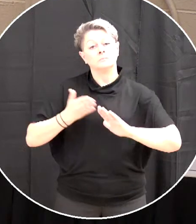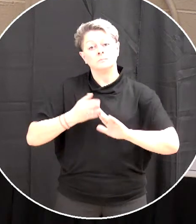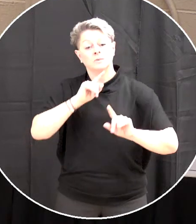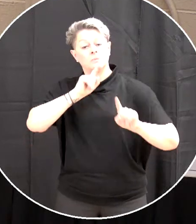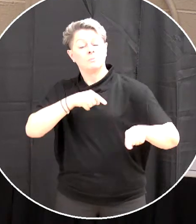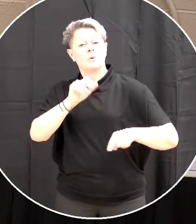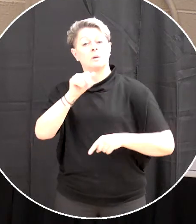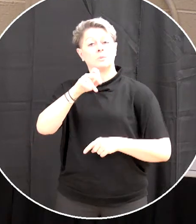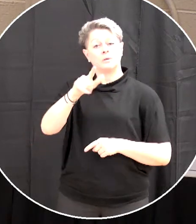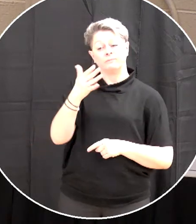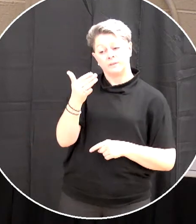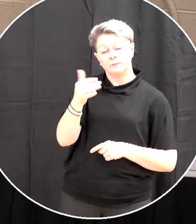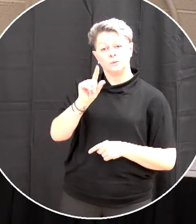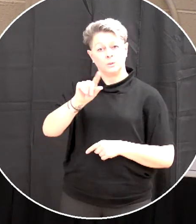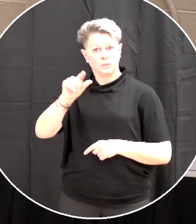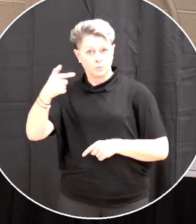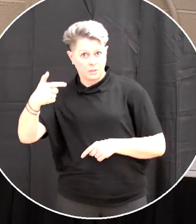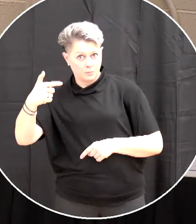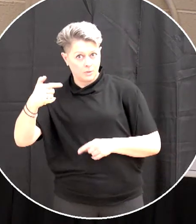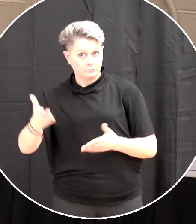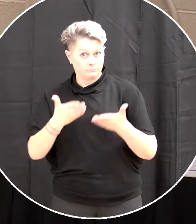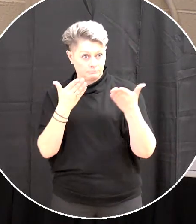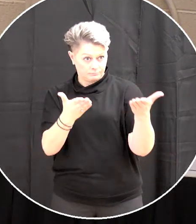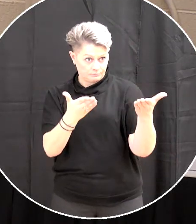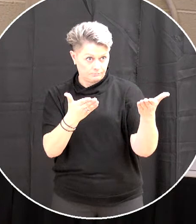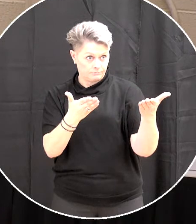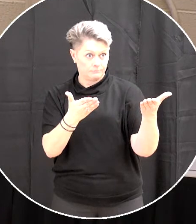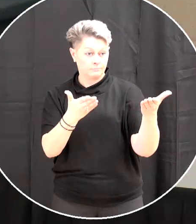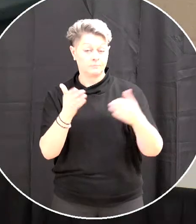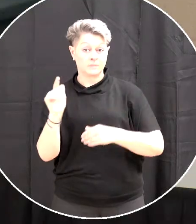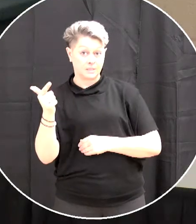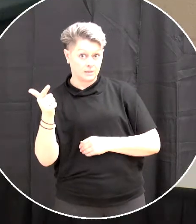15th, 2021 as presented. So moved.